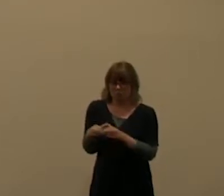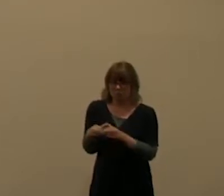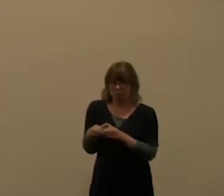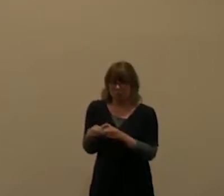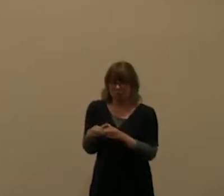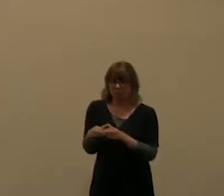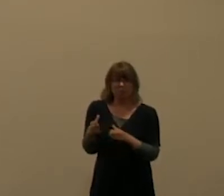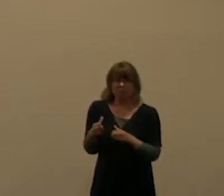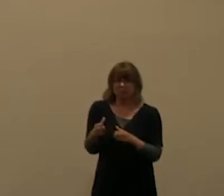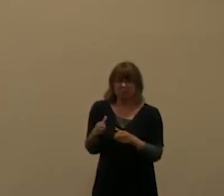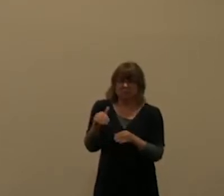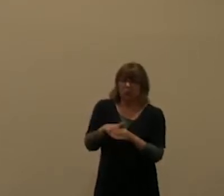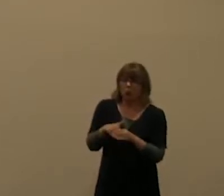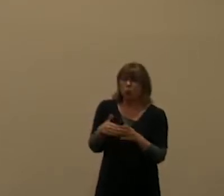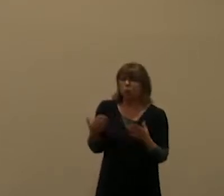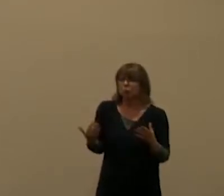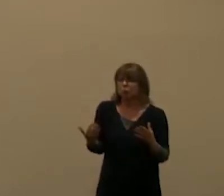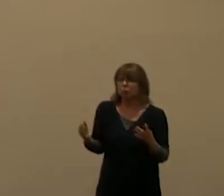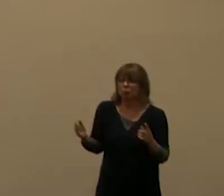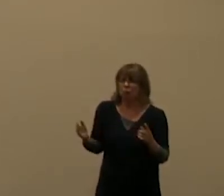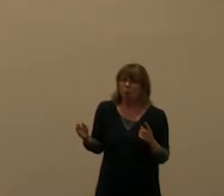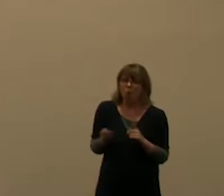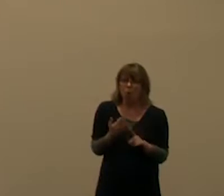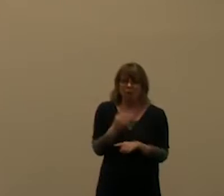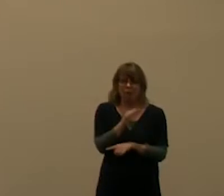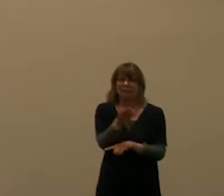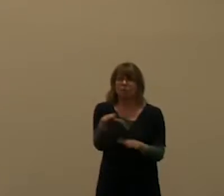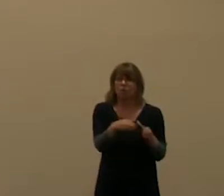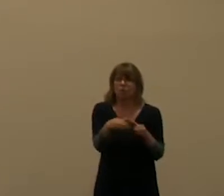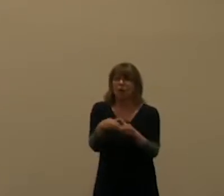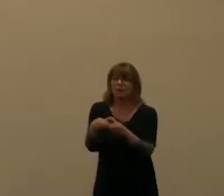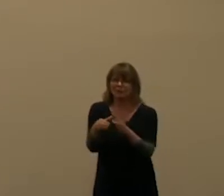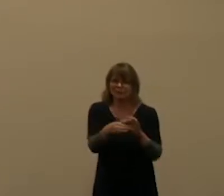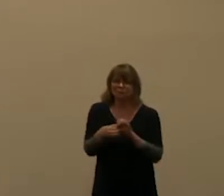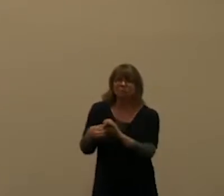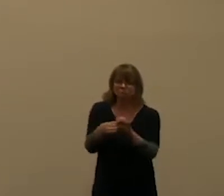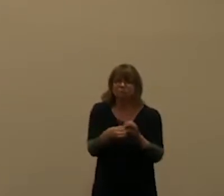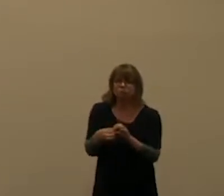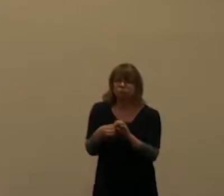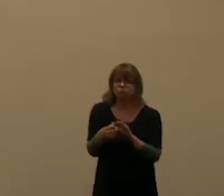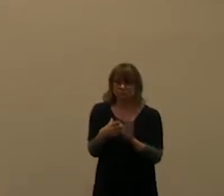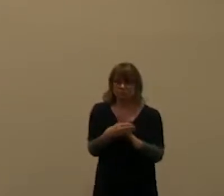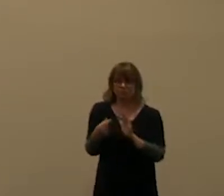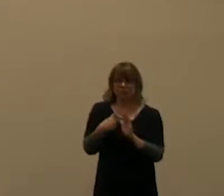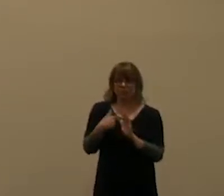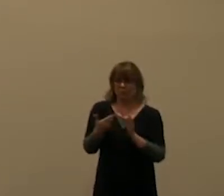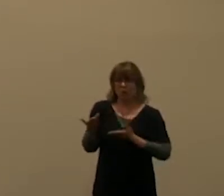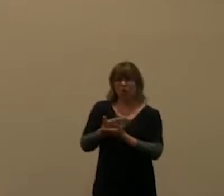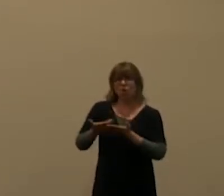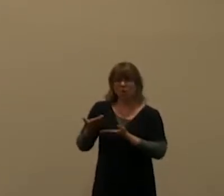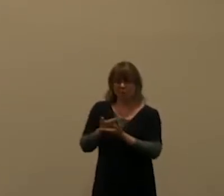it doesn't really account for all the external parties that we work with. So for me, I'm a consultant, so